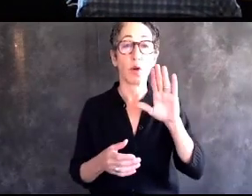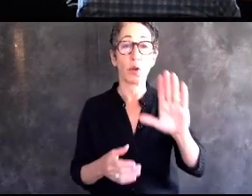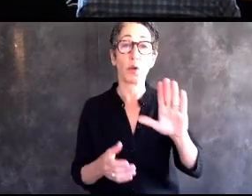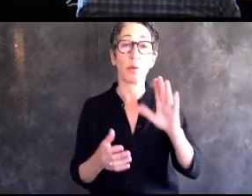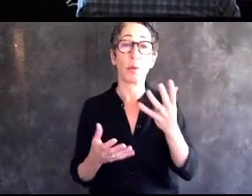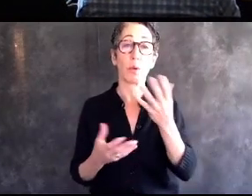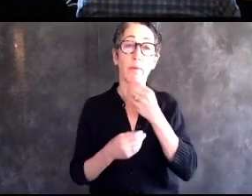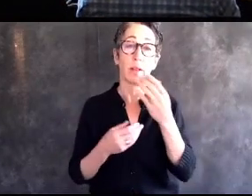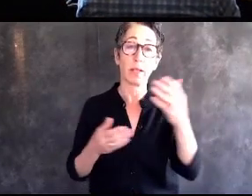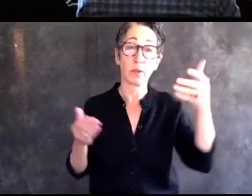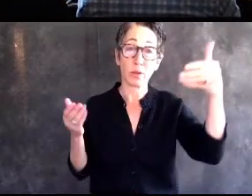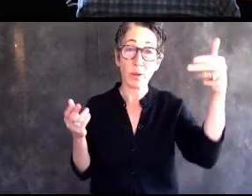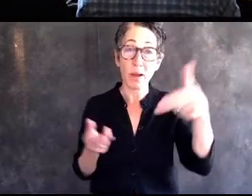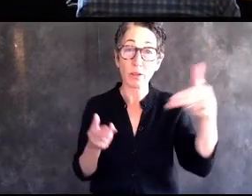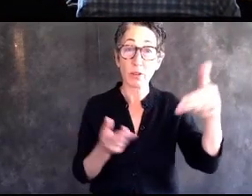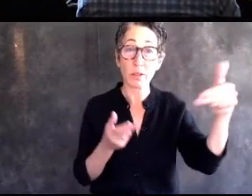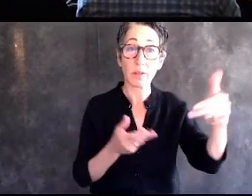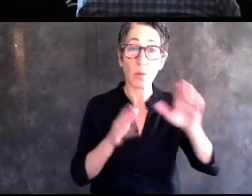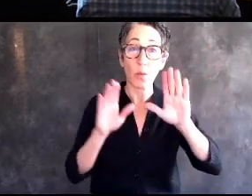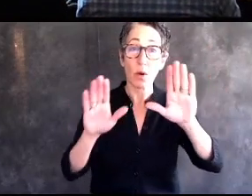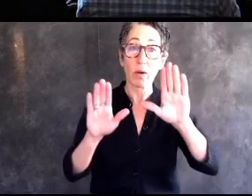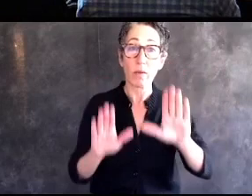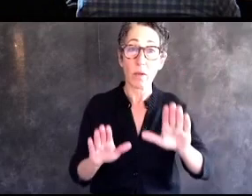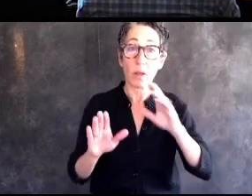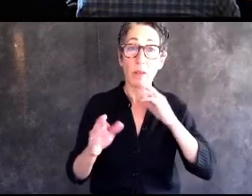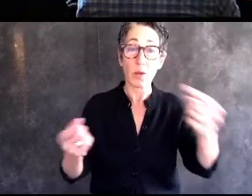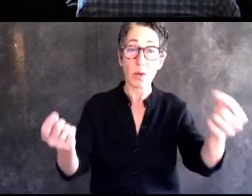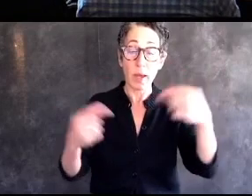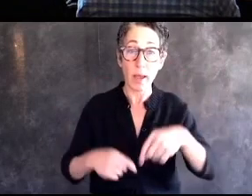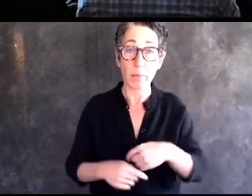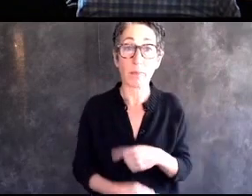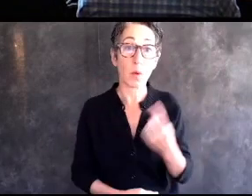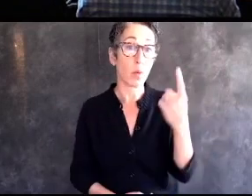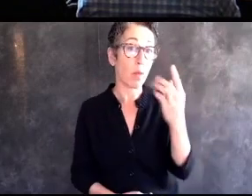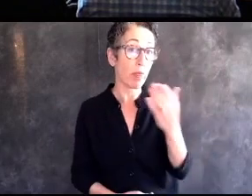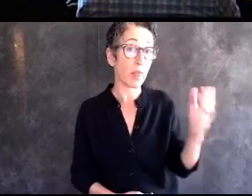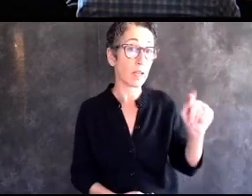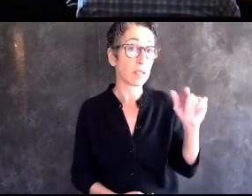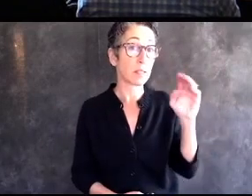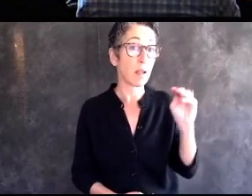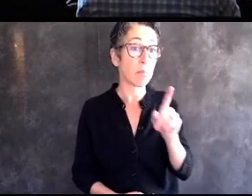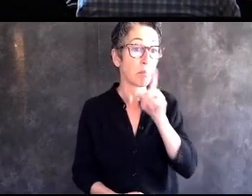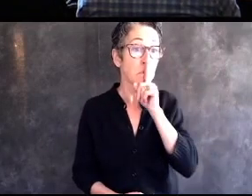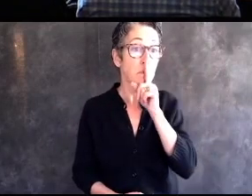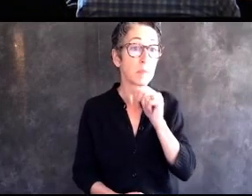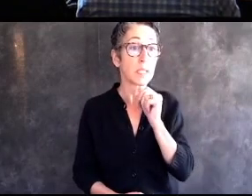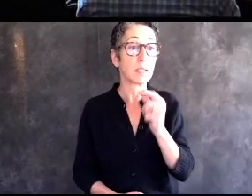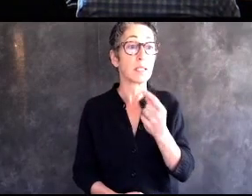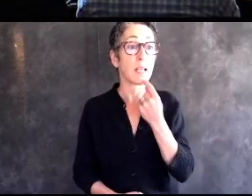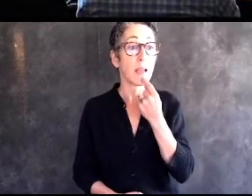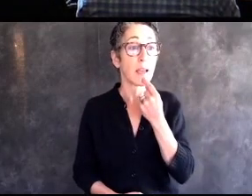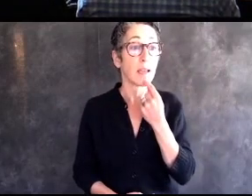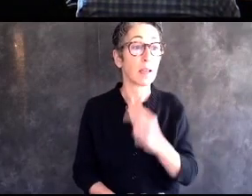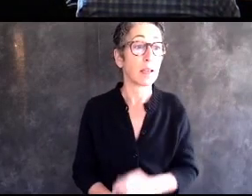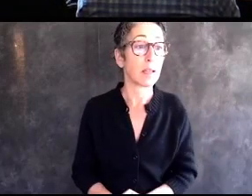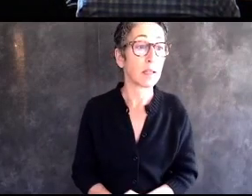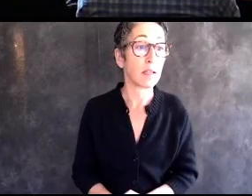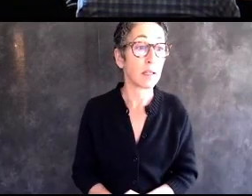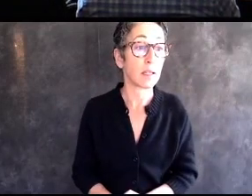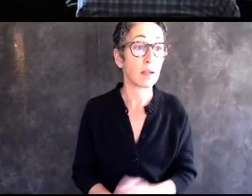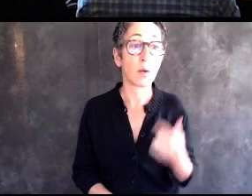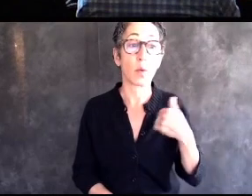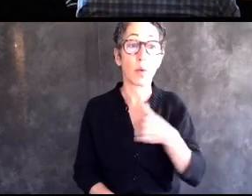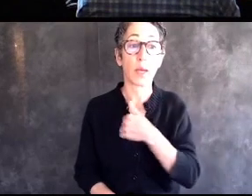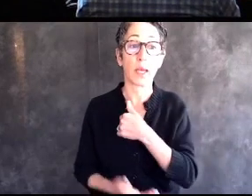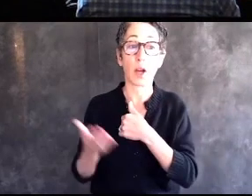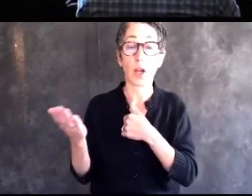to have you here. What Tom didn't say to us at the outset, and I have the great pleasure to do, is that we are also here